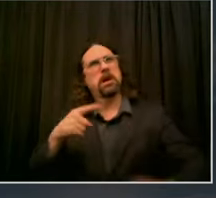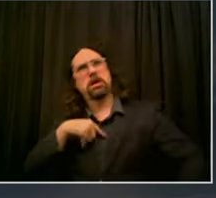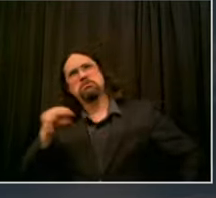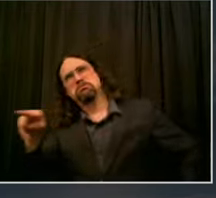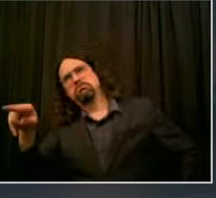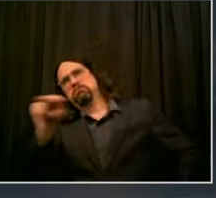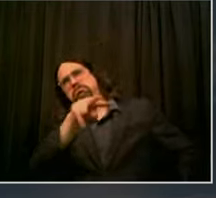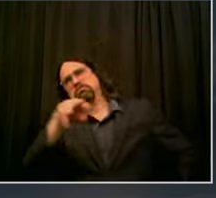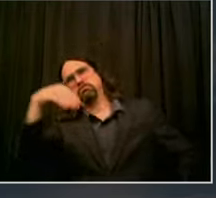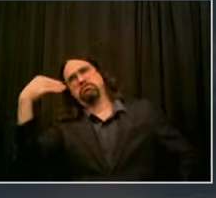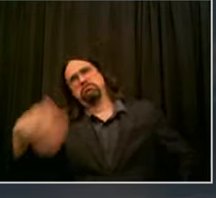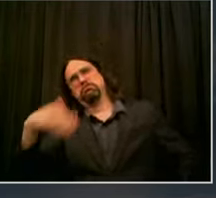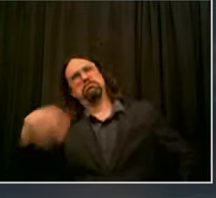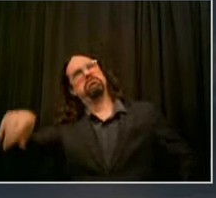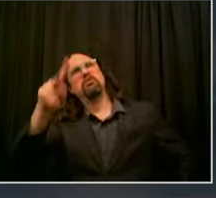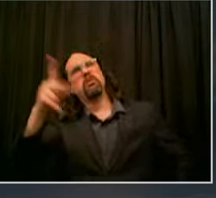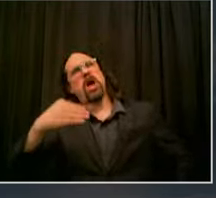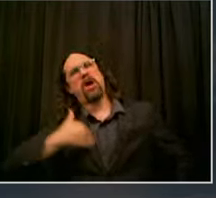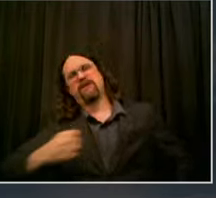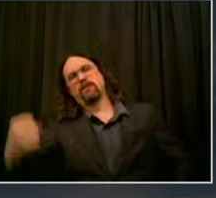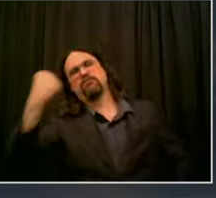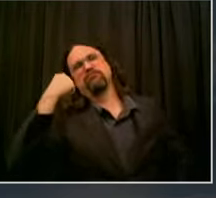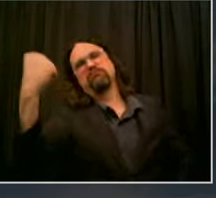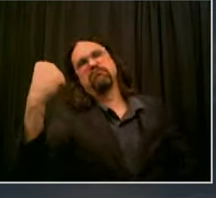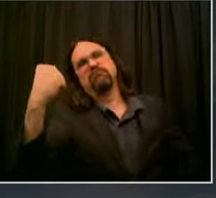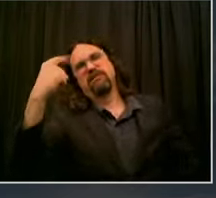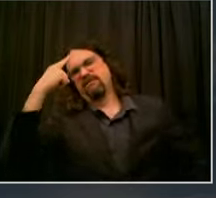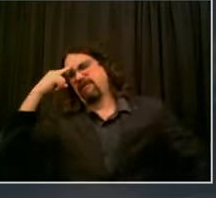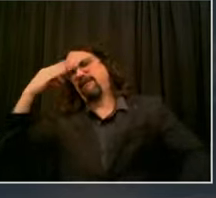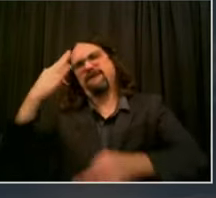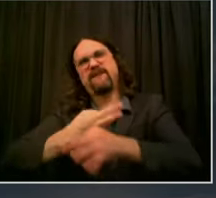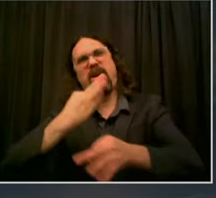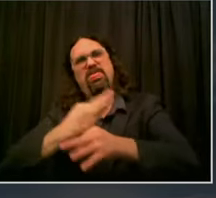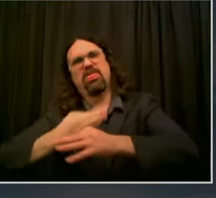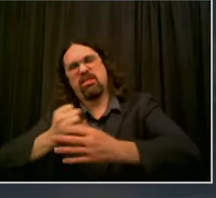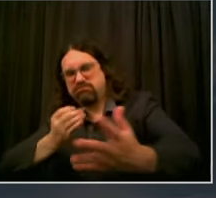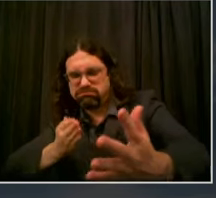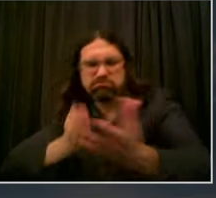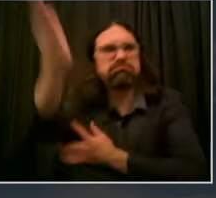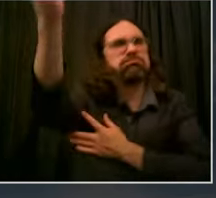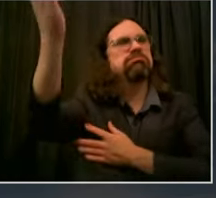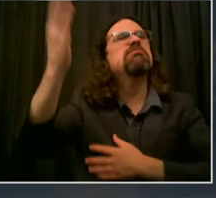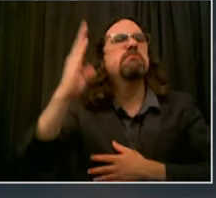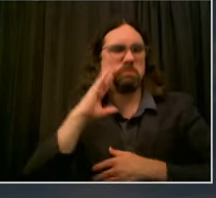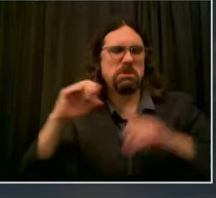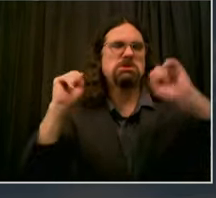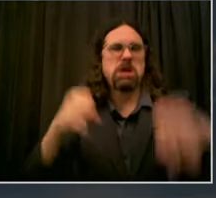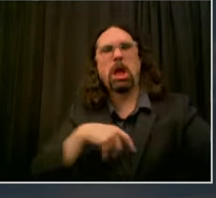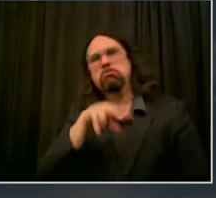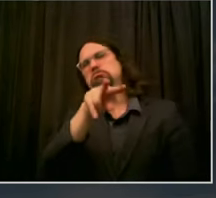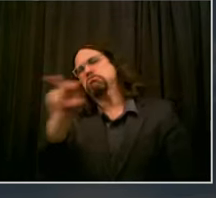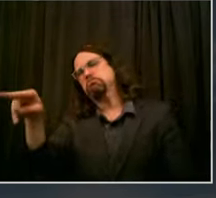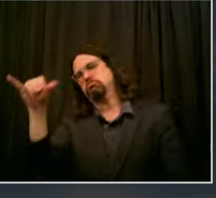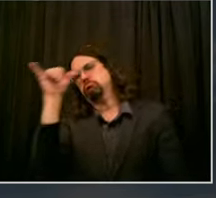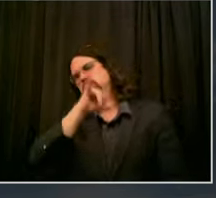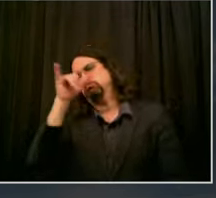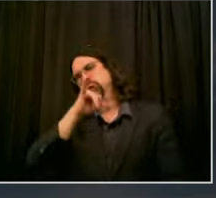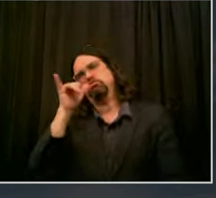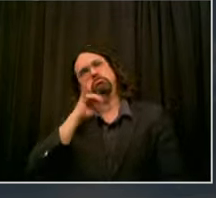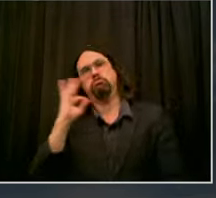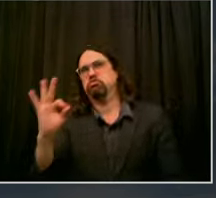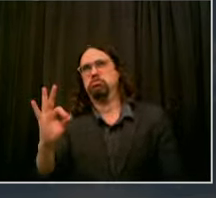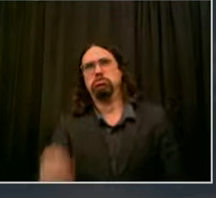On the composition, on the composition of the looters, what you've learned about the looters in particular.